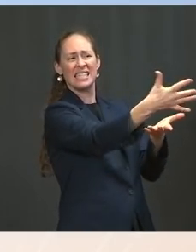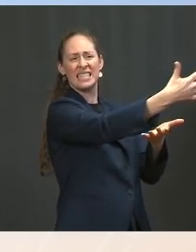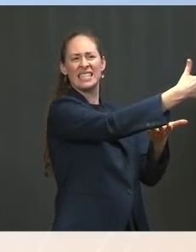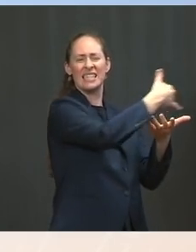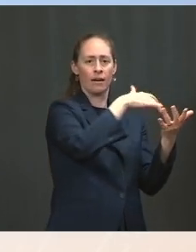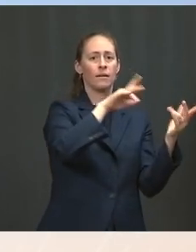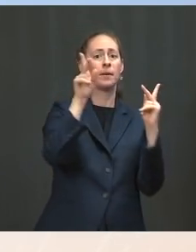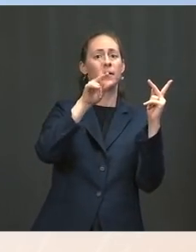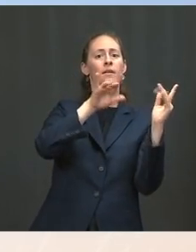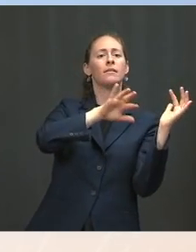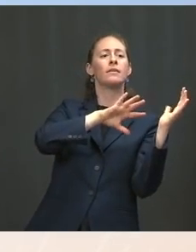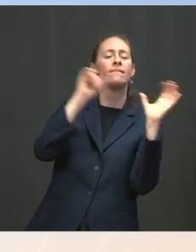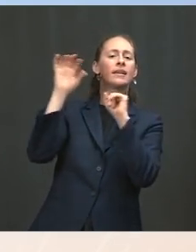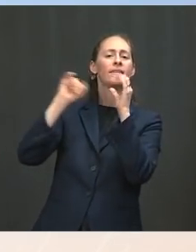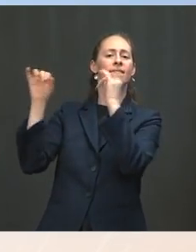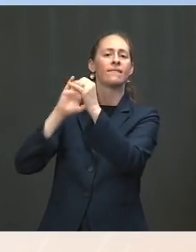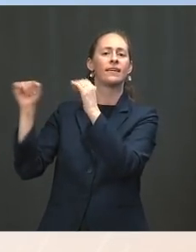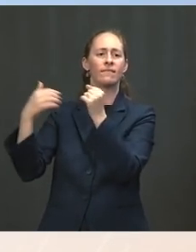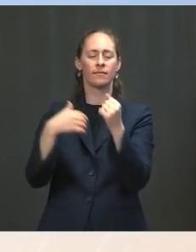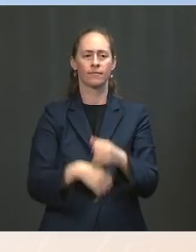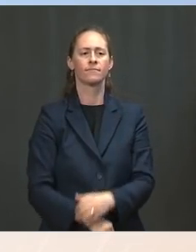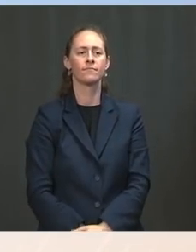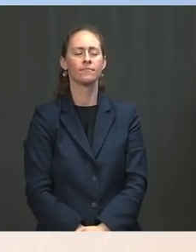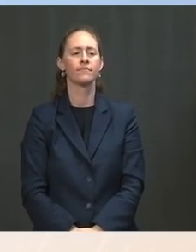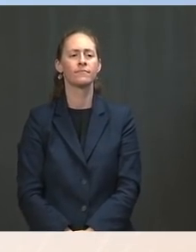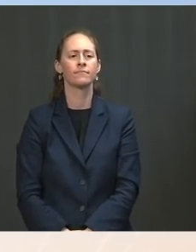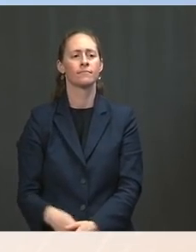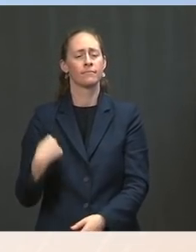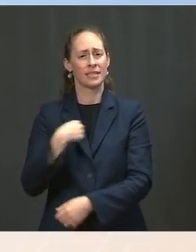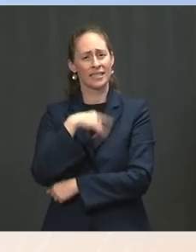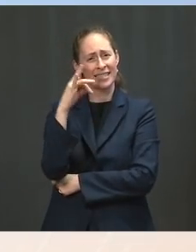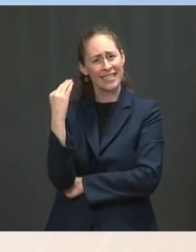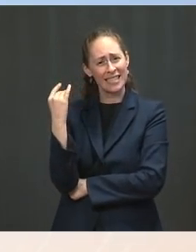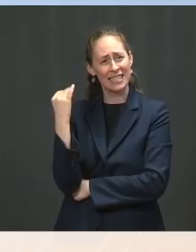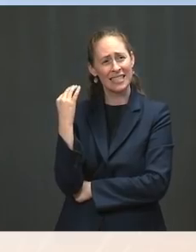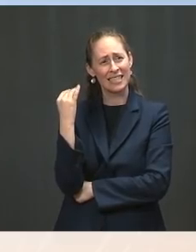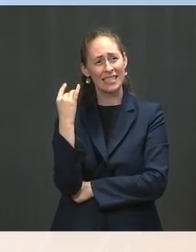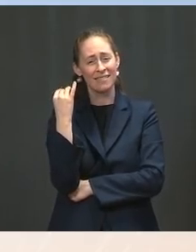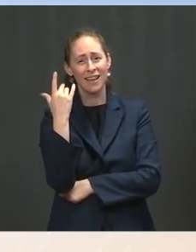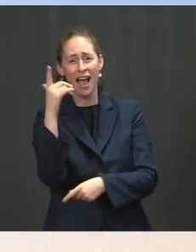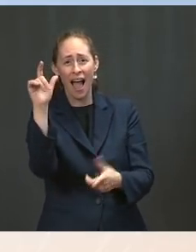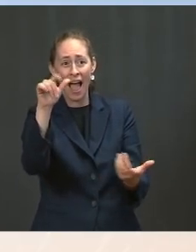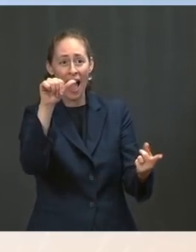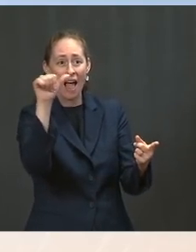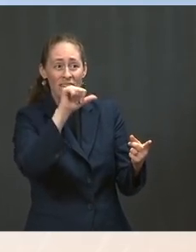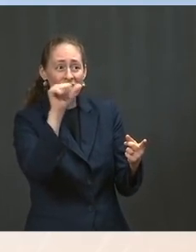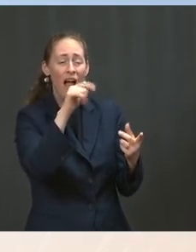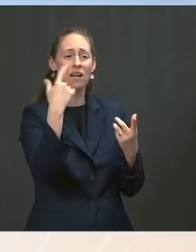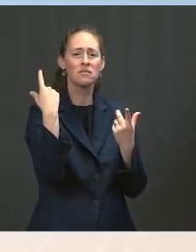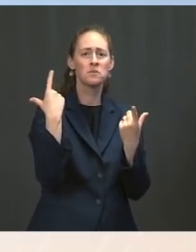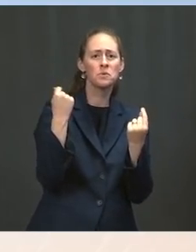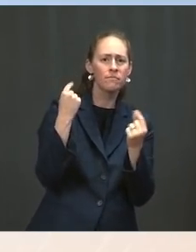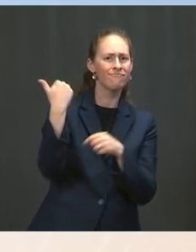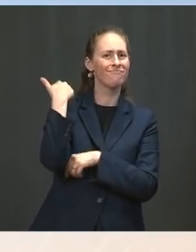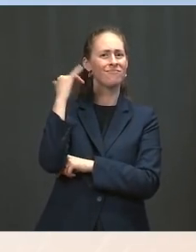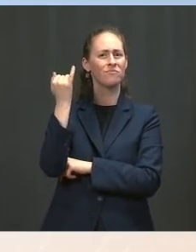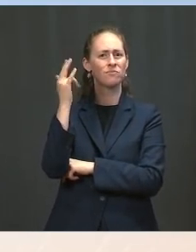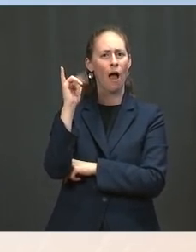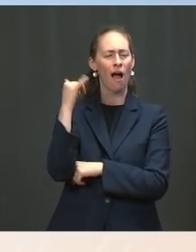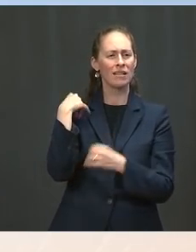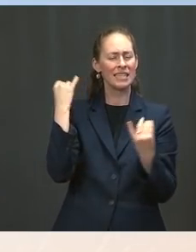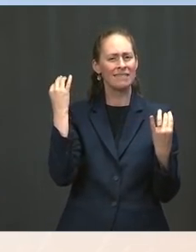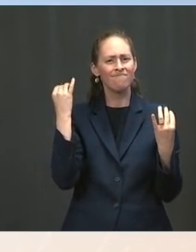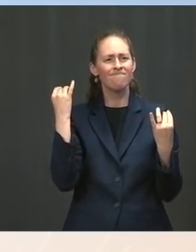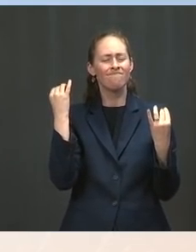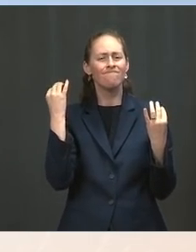tail move of Afghans and others in the July, early August timeframe. We made the determination not to do so